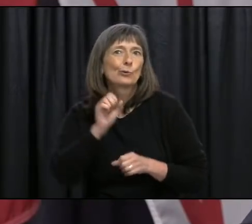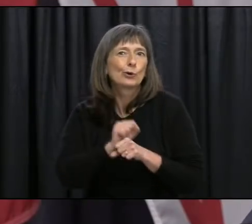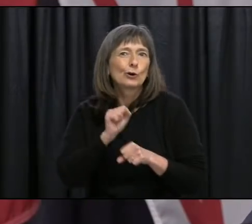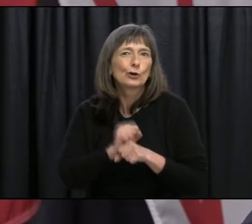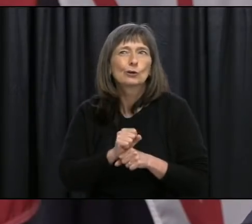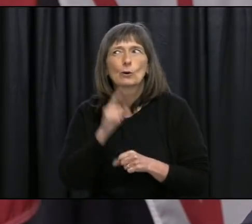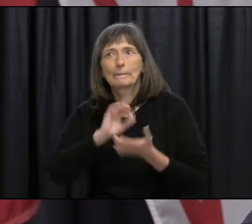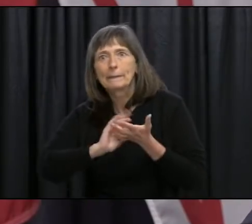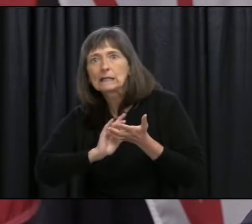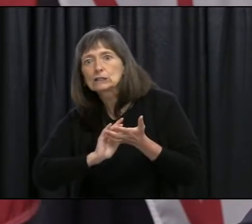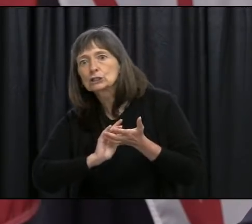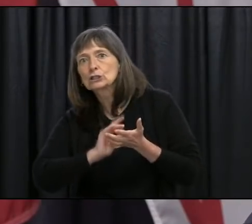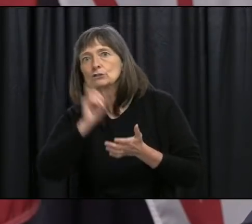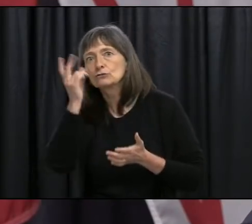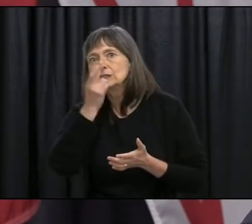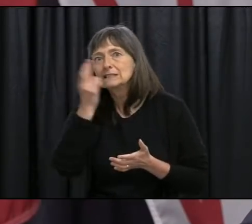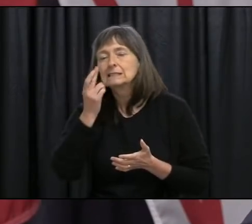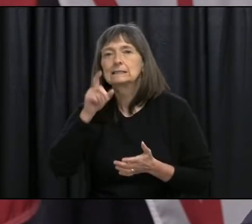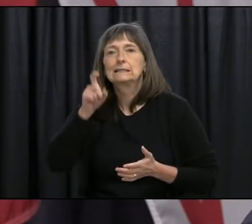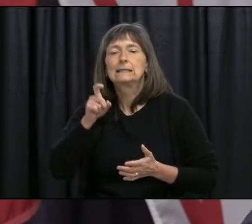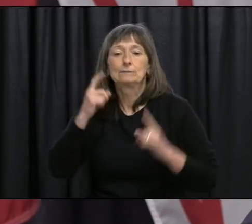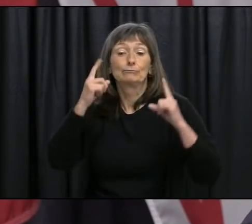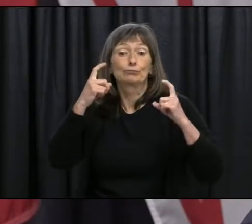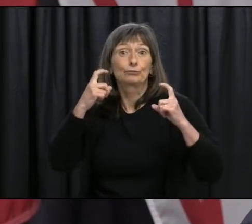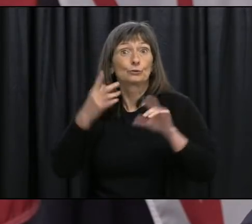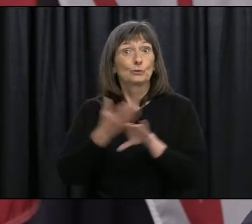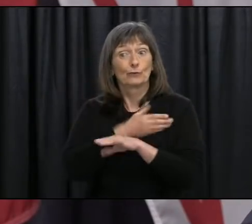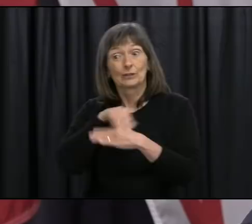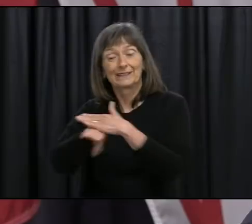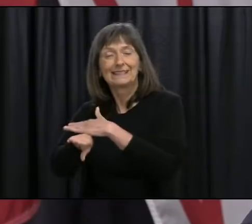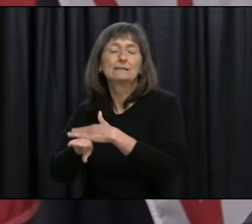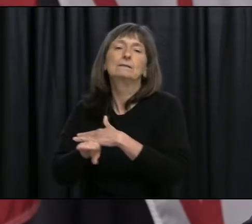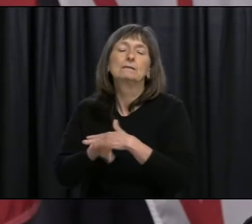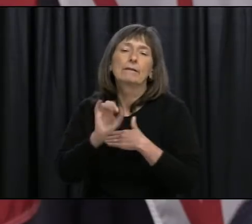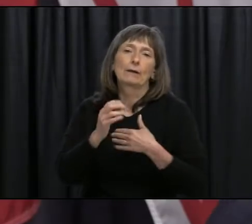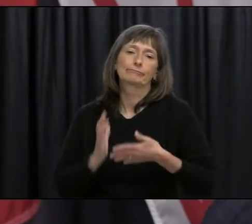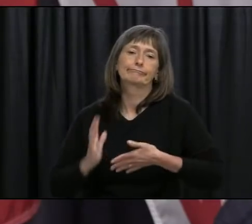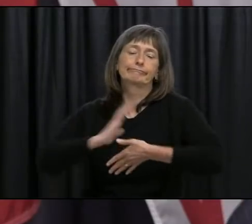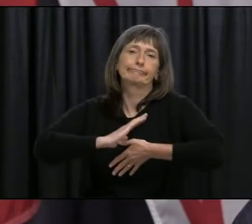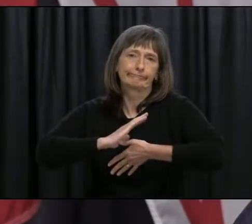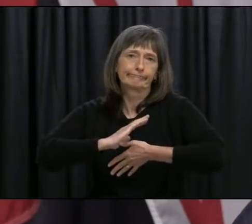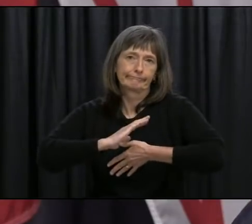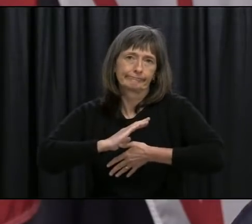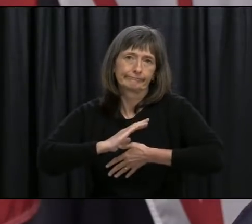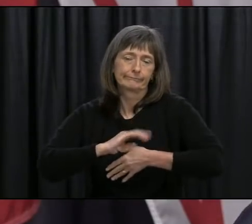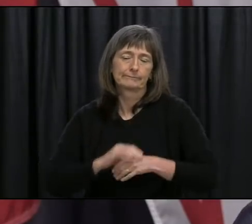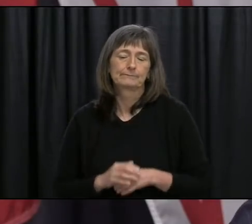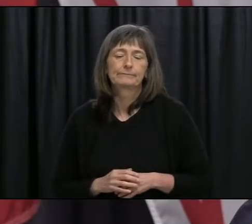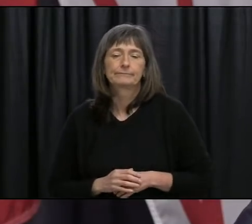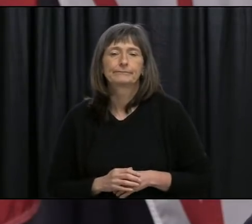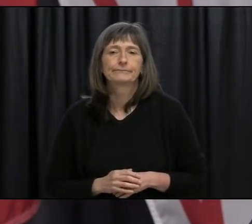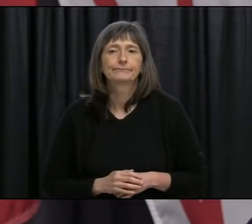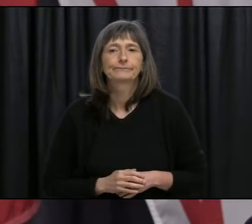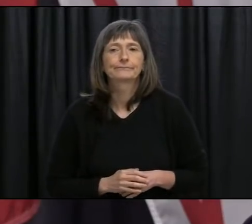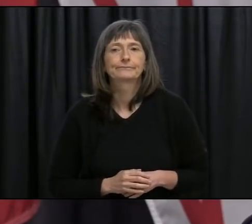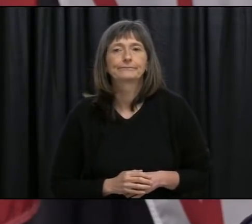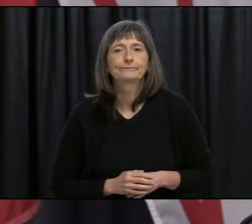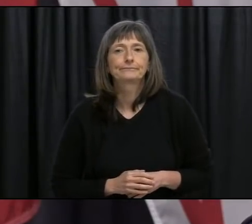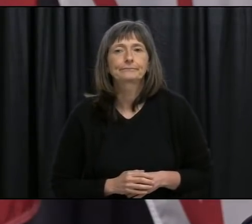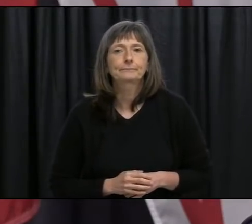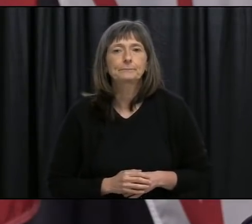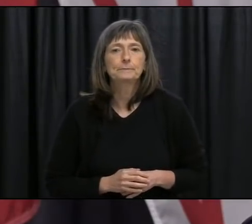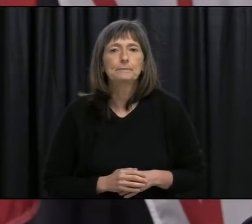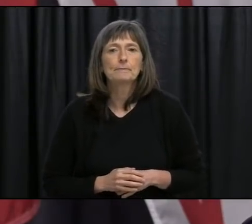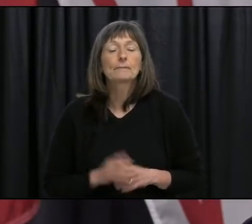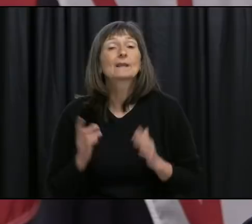work or for medical attention, if you needed a photo ID, these are the types of services that would be provided. Or in some